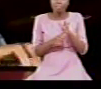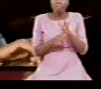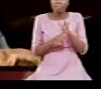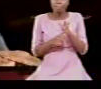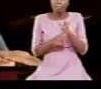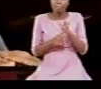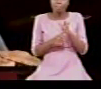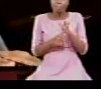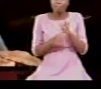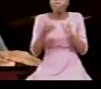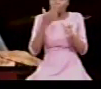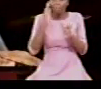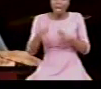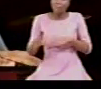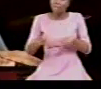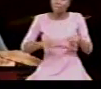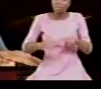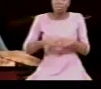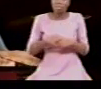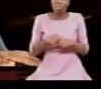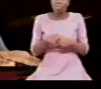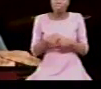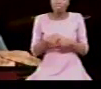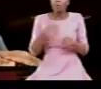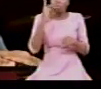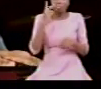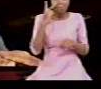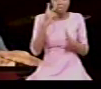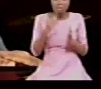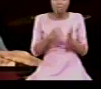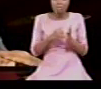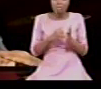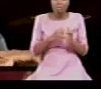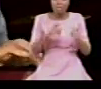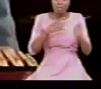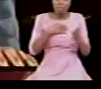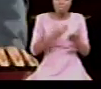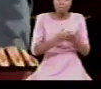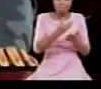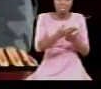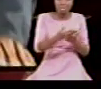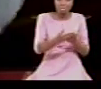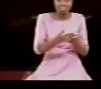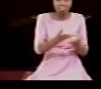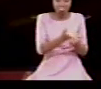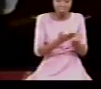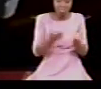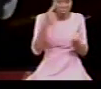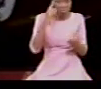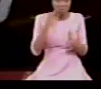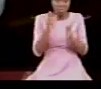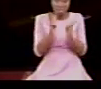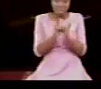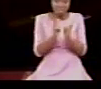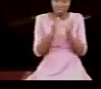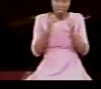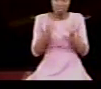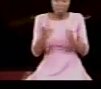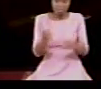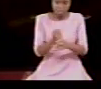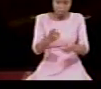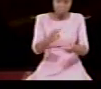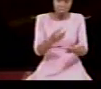depraved action. He sees everything. Go and buy us something for the retreat now. Take the